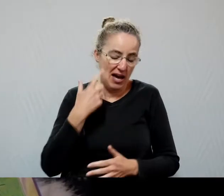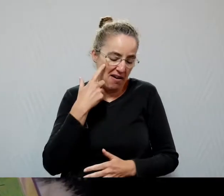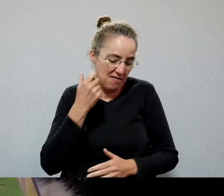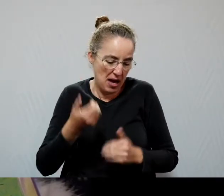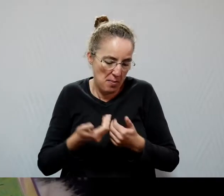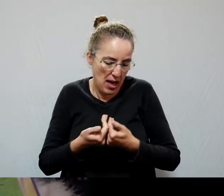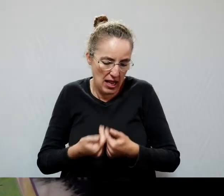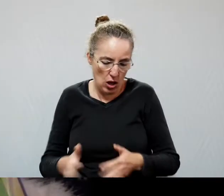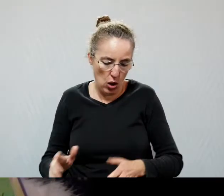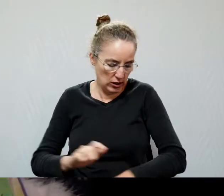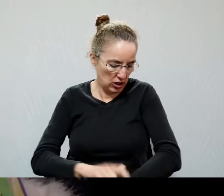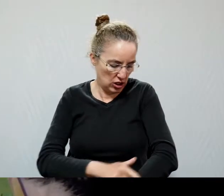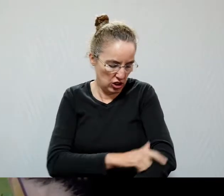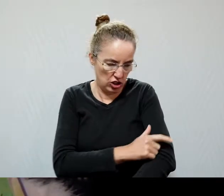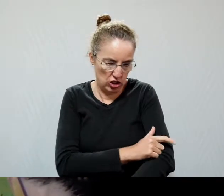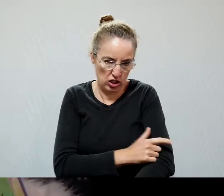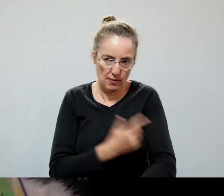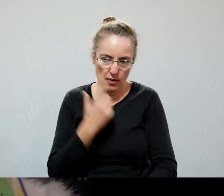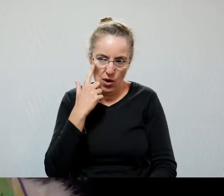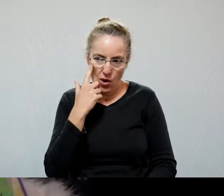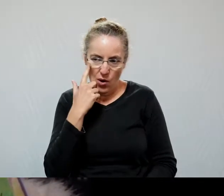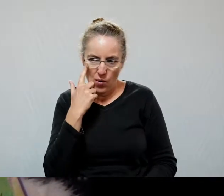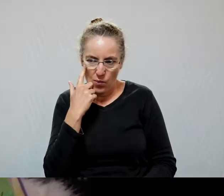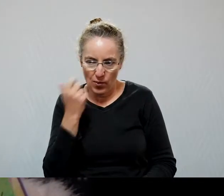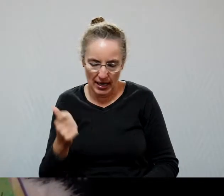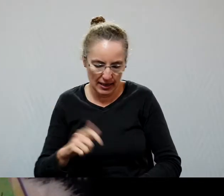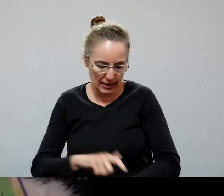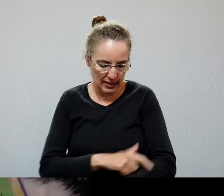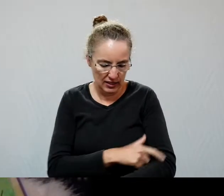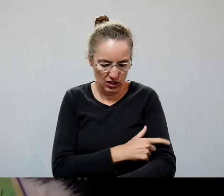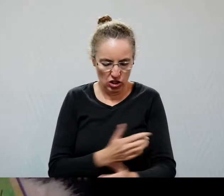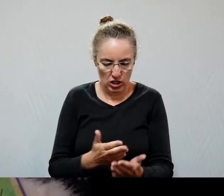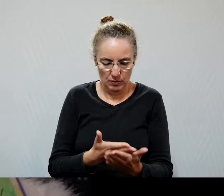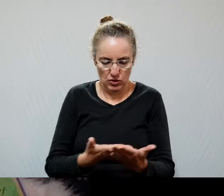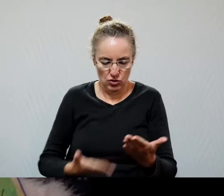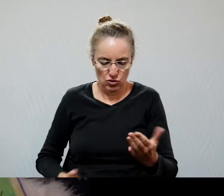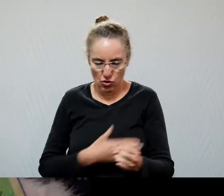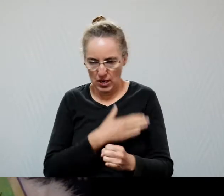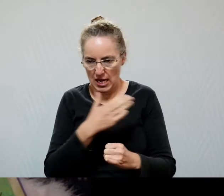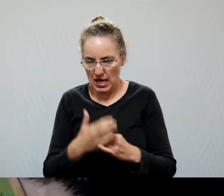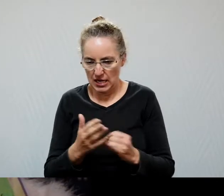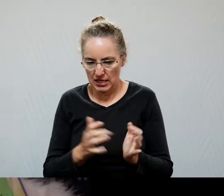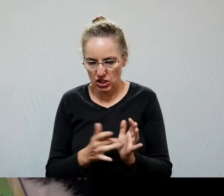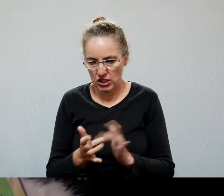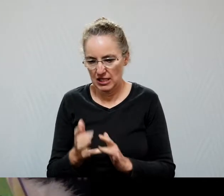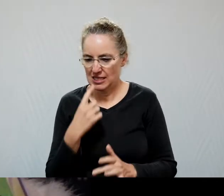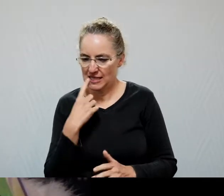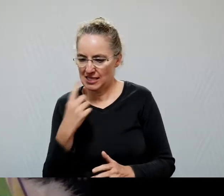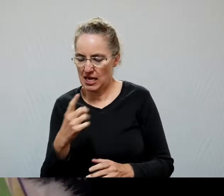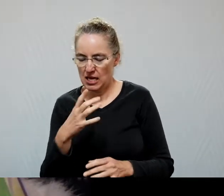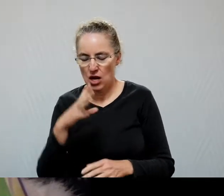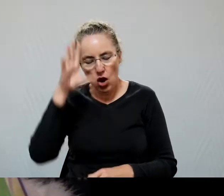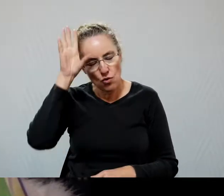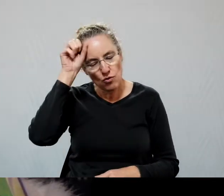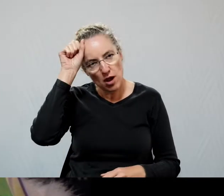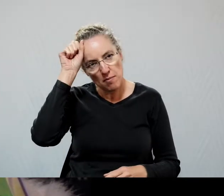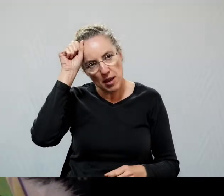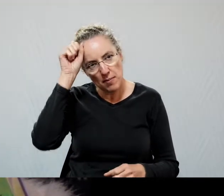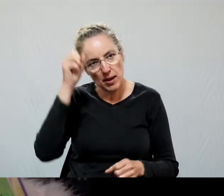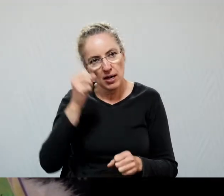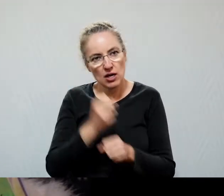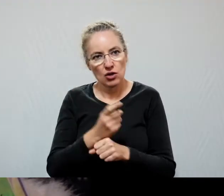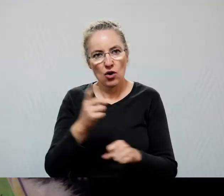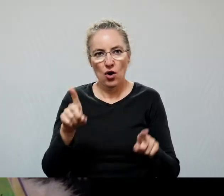sheep." When his sheep story ended, Jesus said, "Remember, God is like that